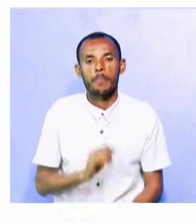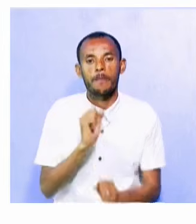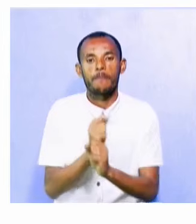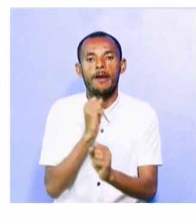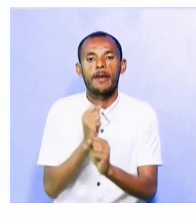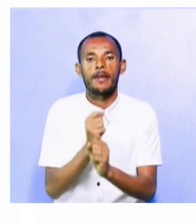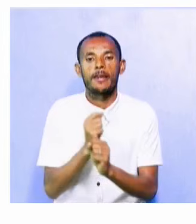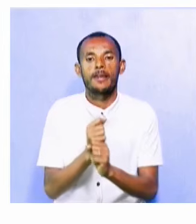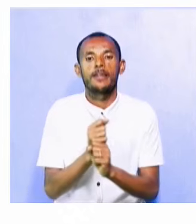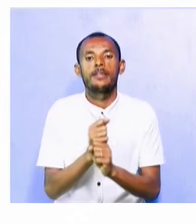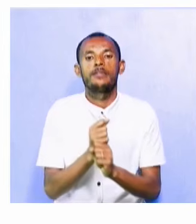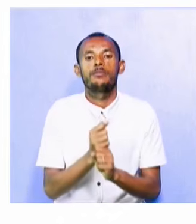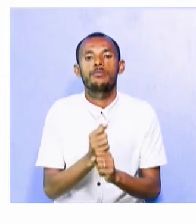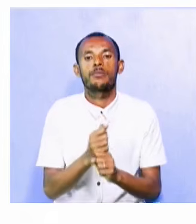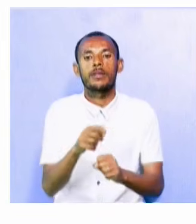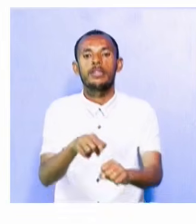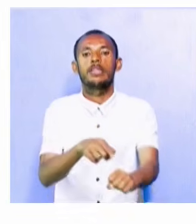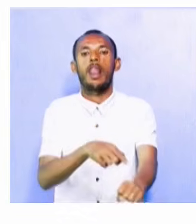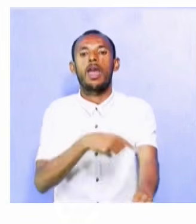the length